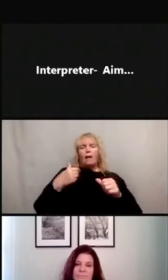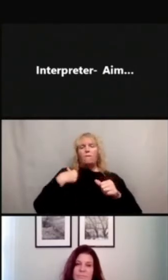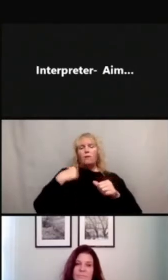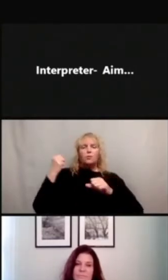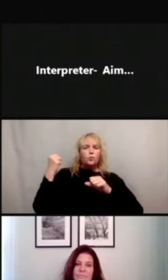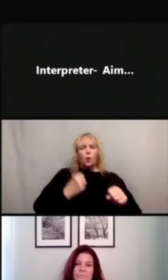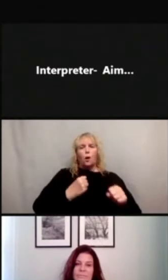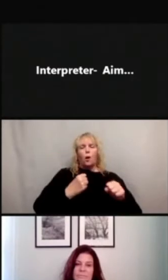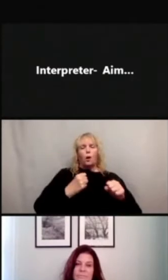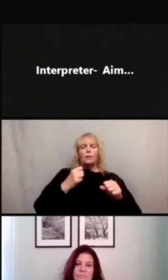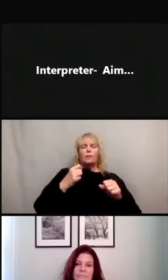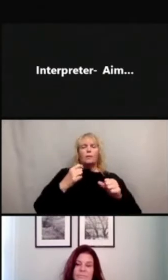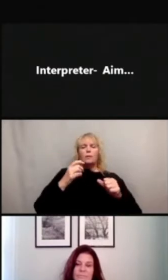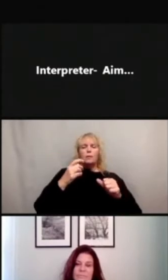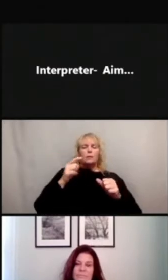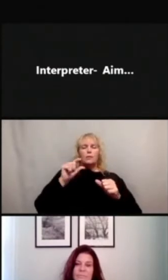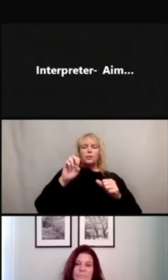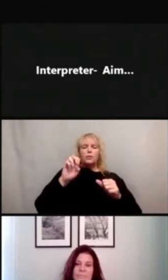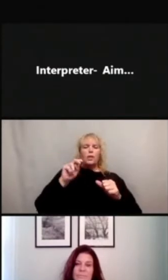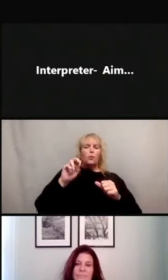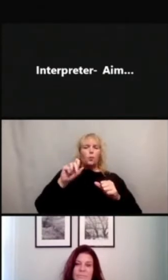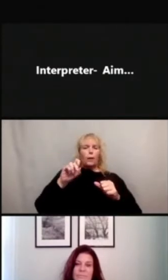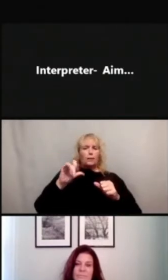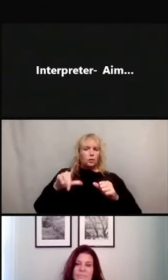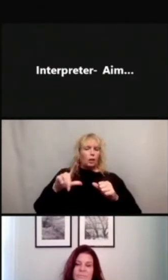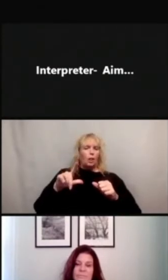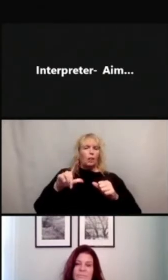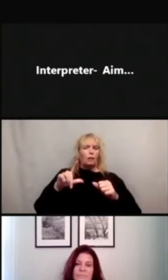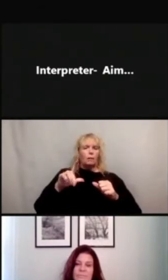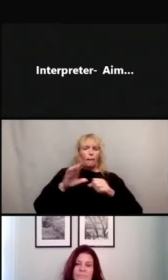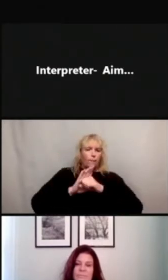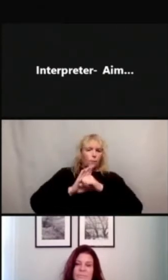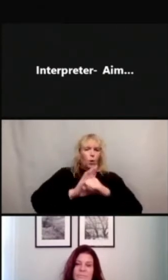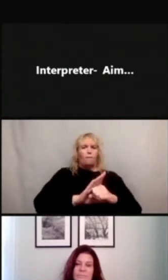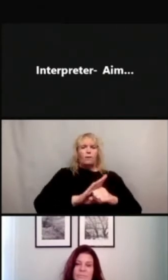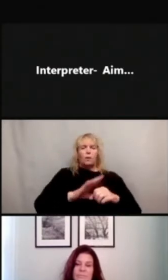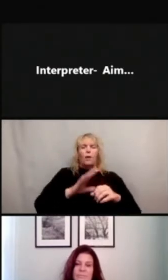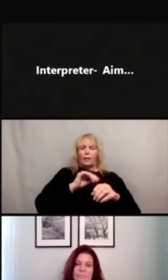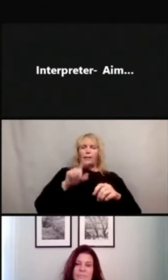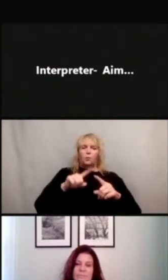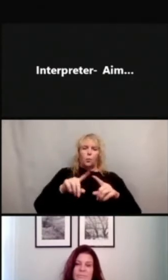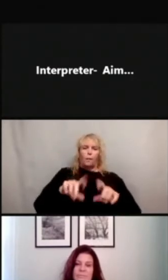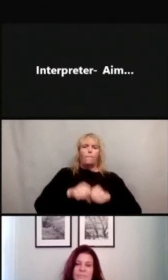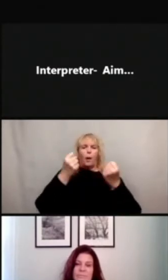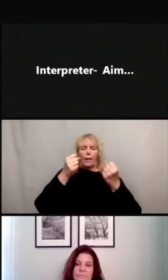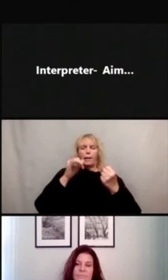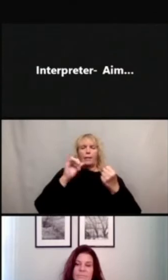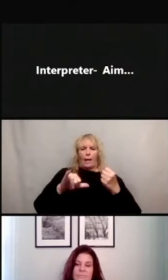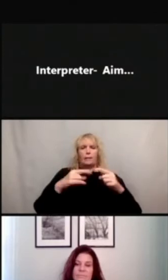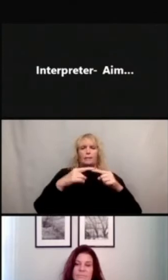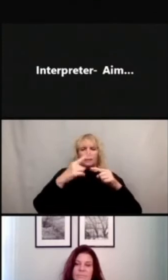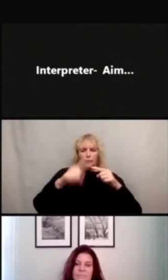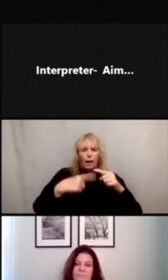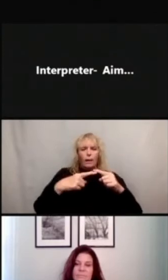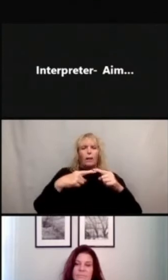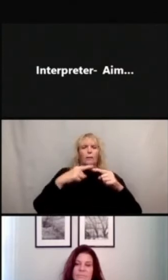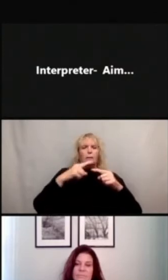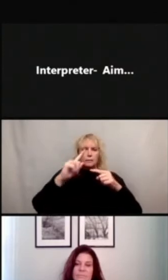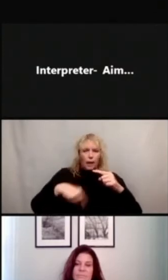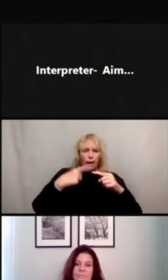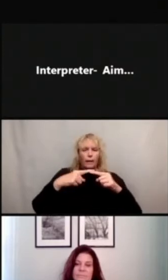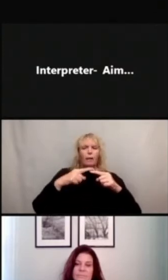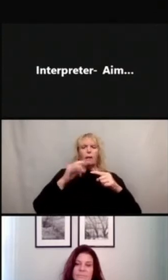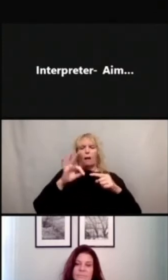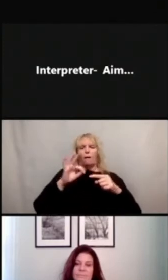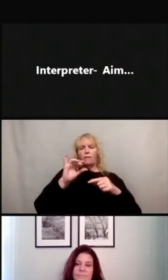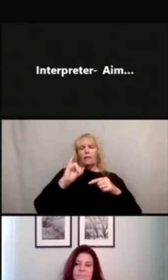driver when it comes to literacy and the need to break that cycle of illiteracy, which is why there are certain